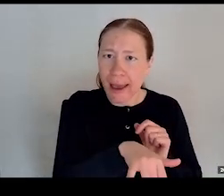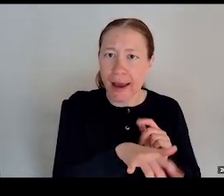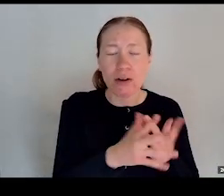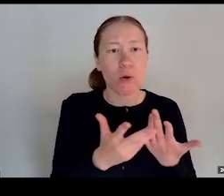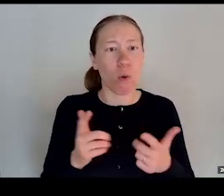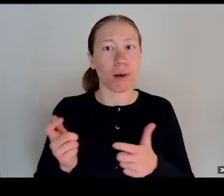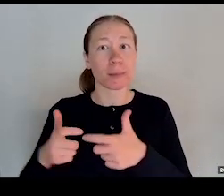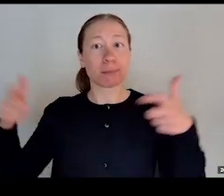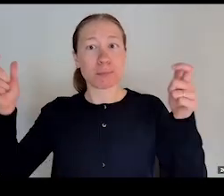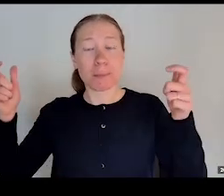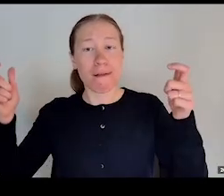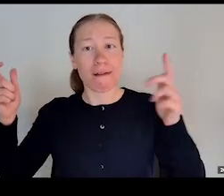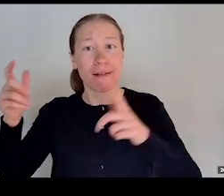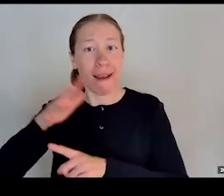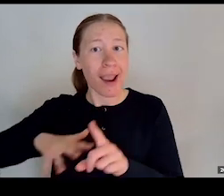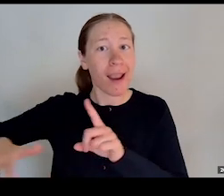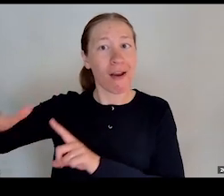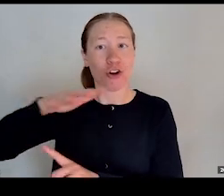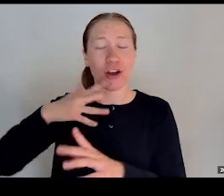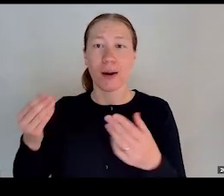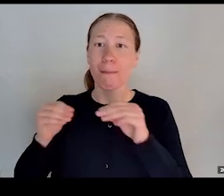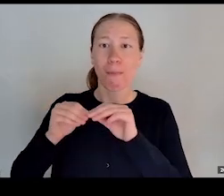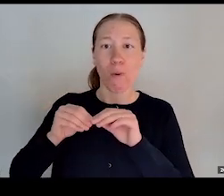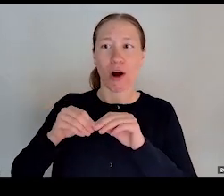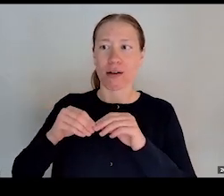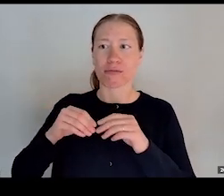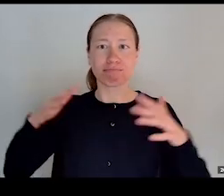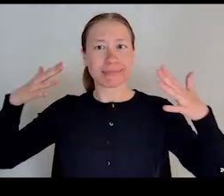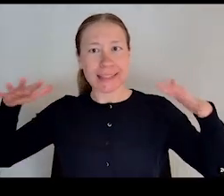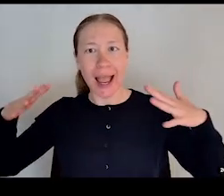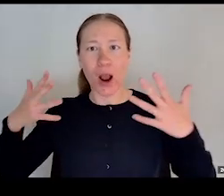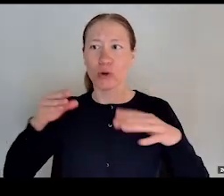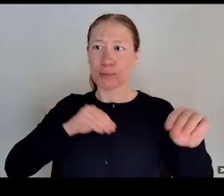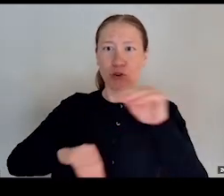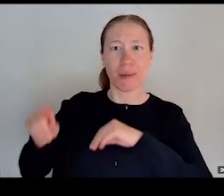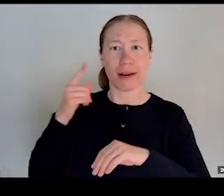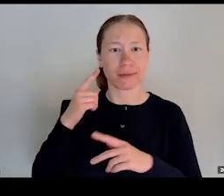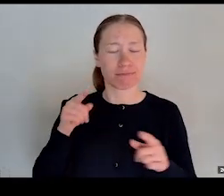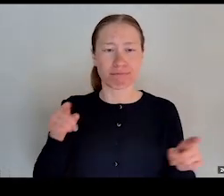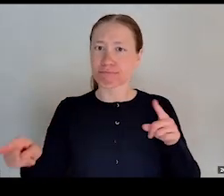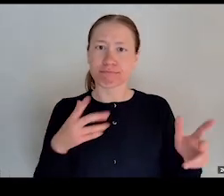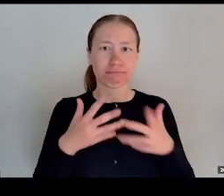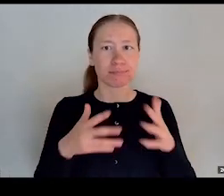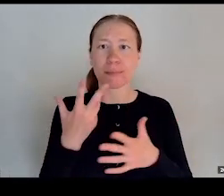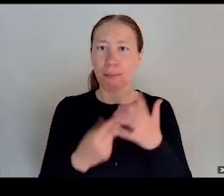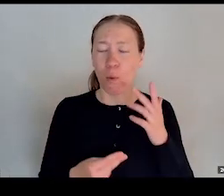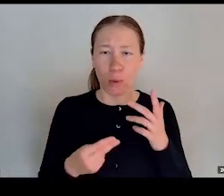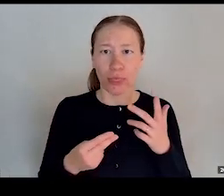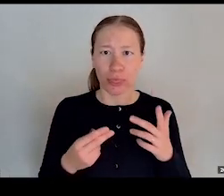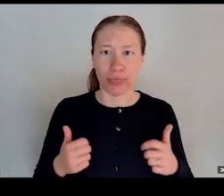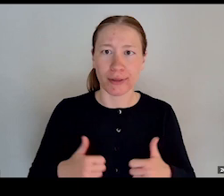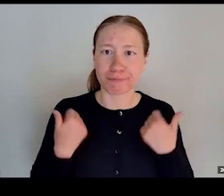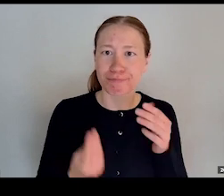having larger areas of more sound and movement for those who thrive in those environments. So we want to consider